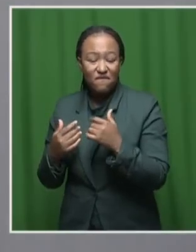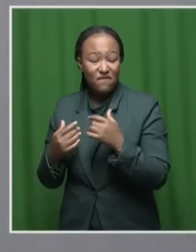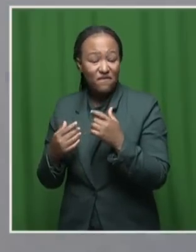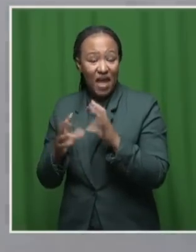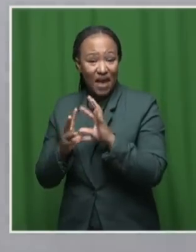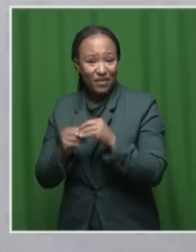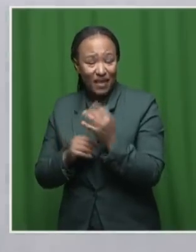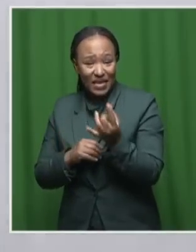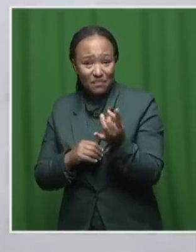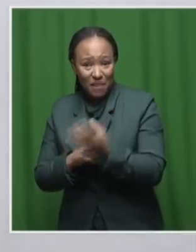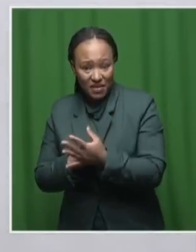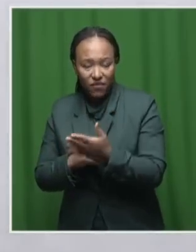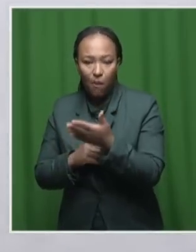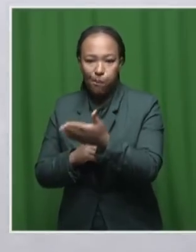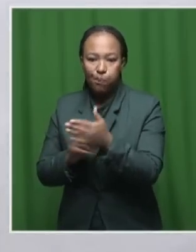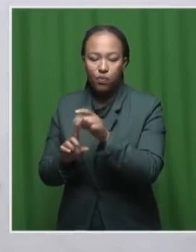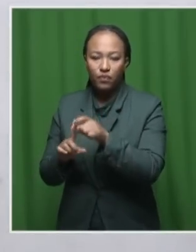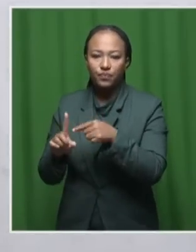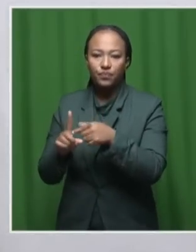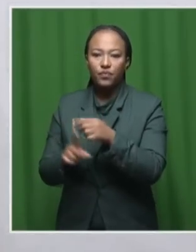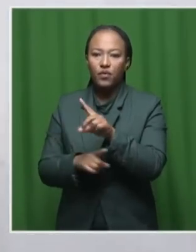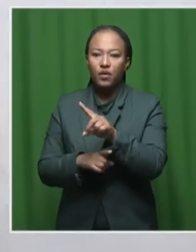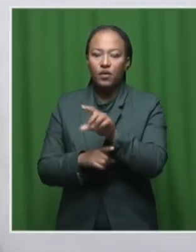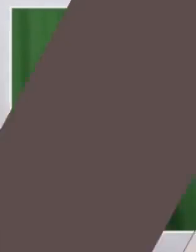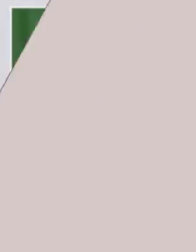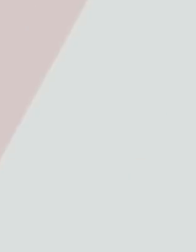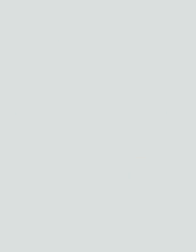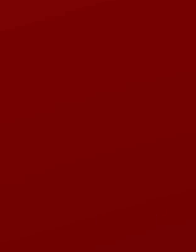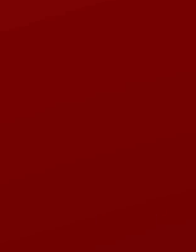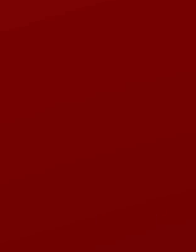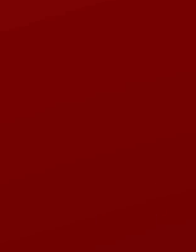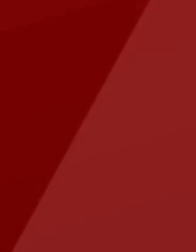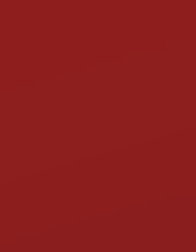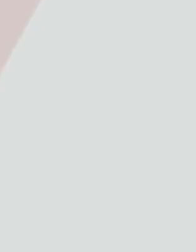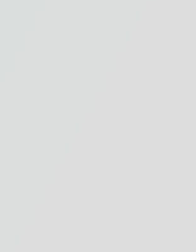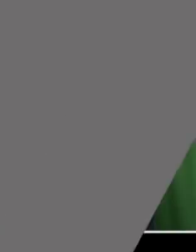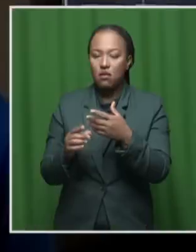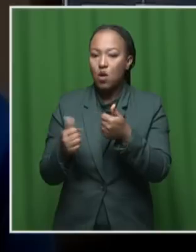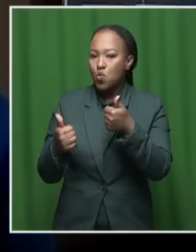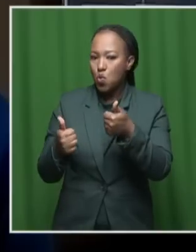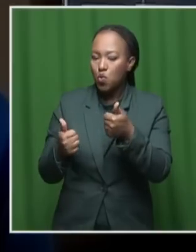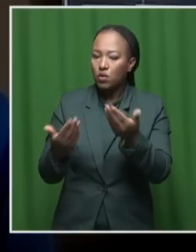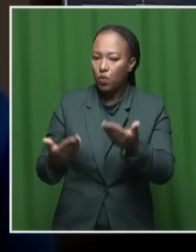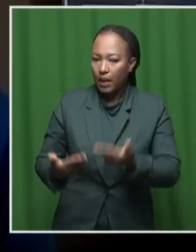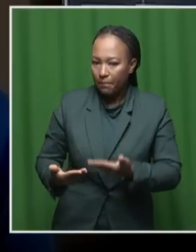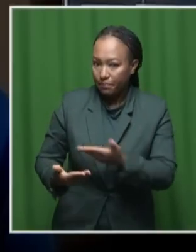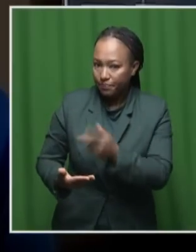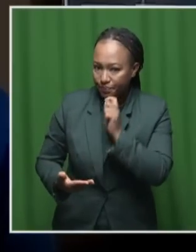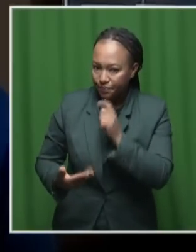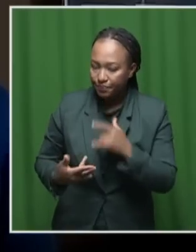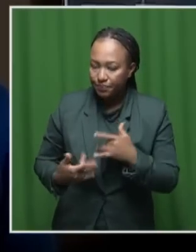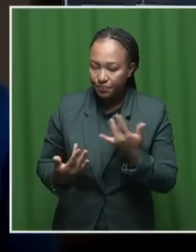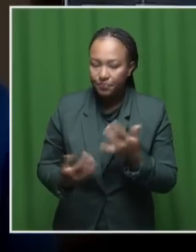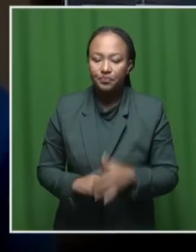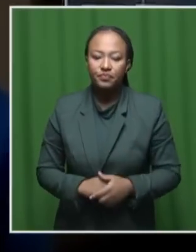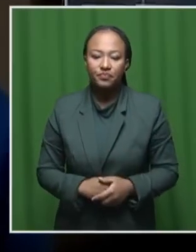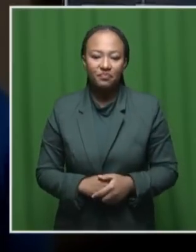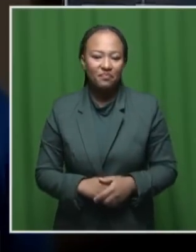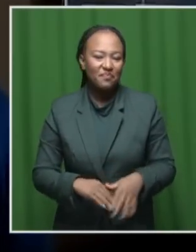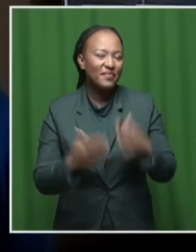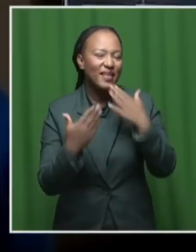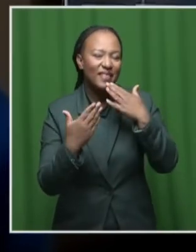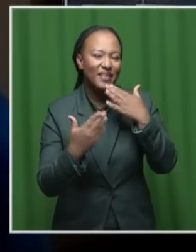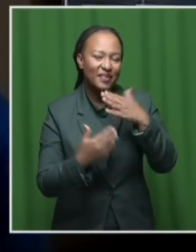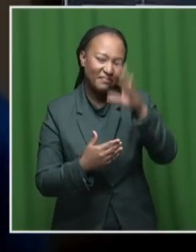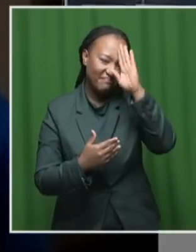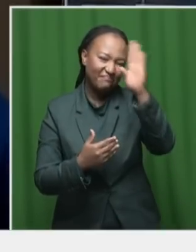by Dawie Roodt, Chief Economist at Efficient Group. Dawie, good to have you with us. Welcome to Morning Live. Thank you very much and good morning to